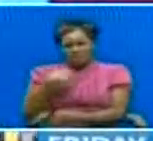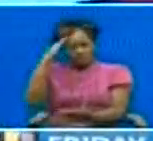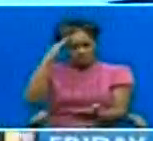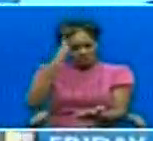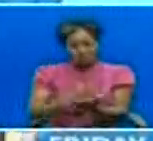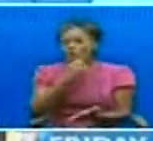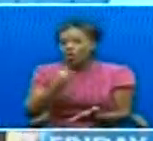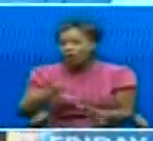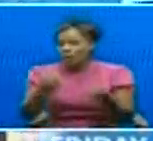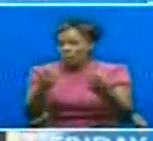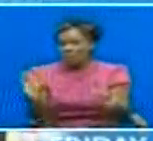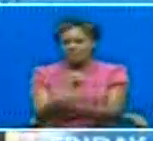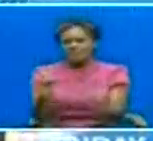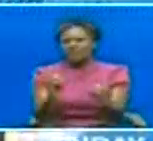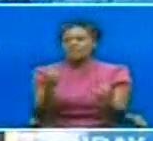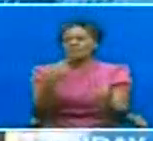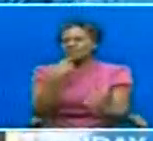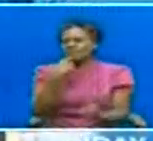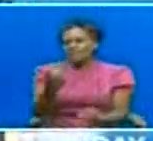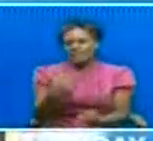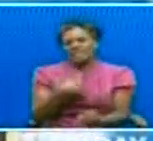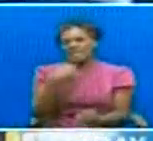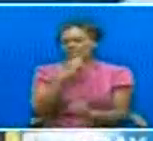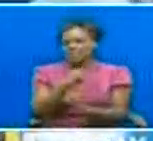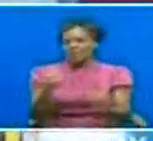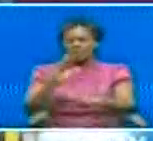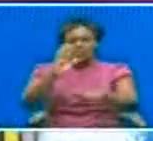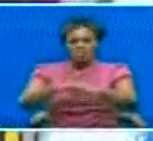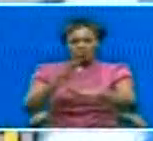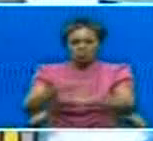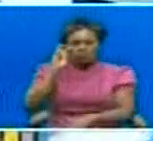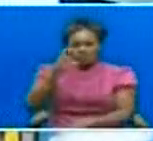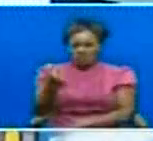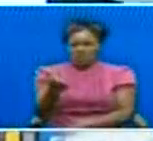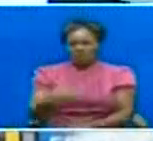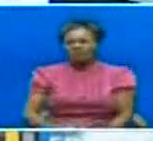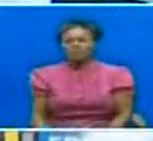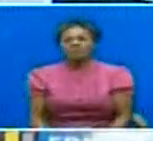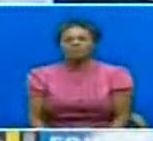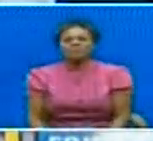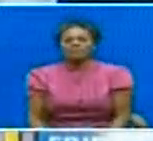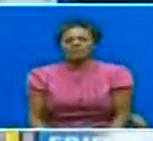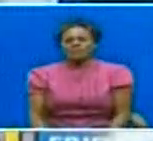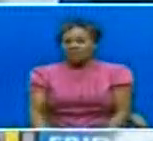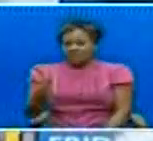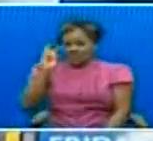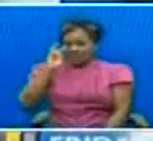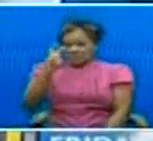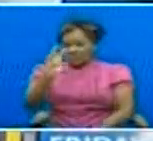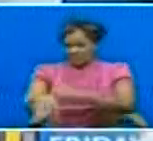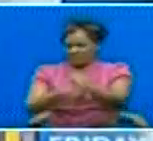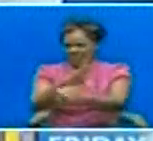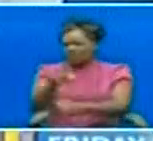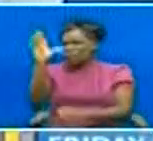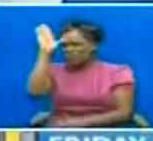age. So let me not go there. Cynthia, it's great to see you. Thank you for having me. So, I mean, just looking at that video, yeah.